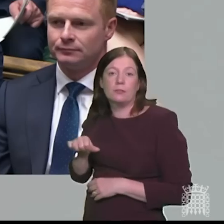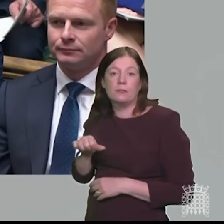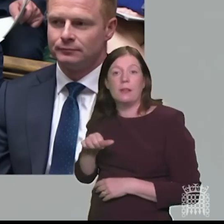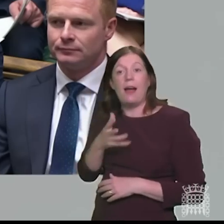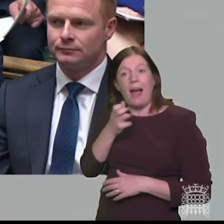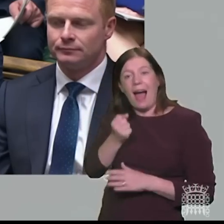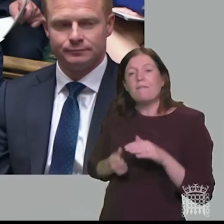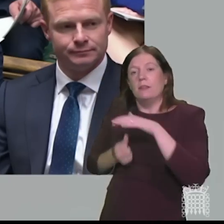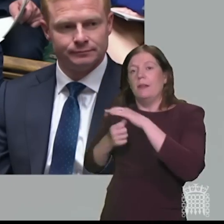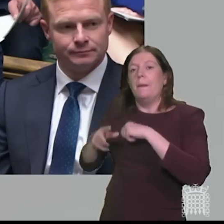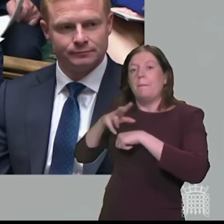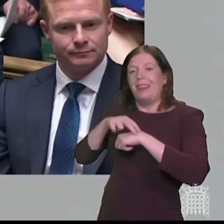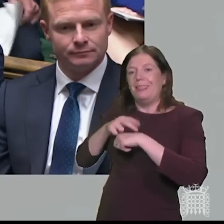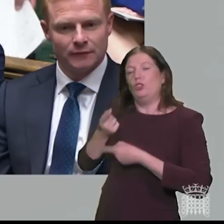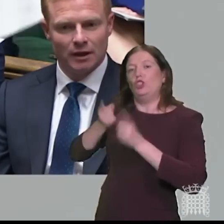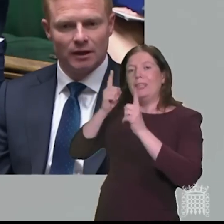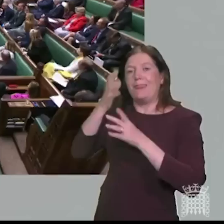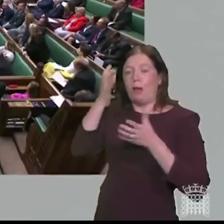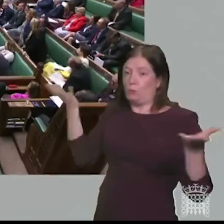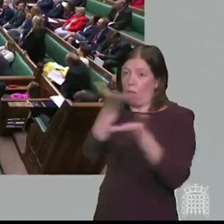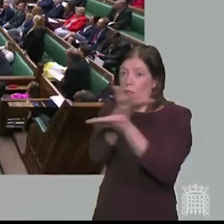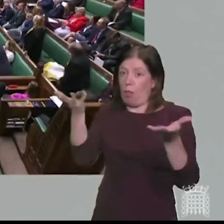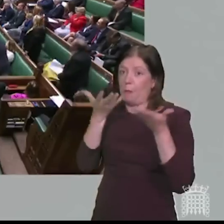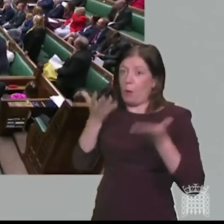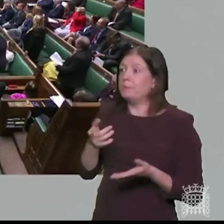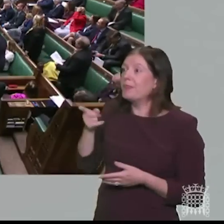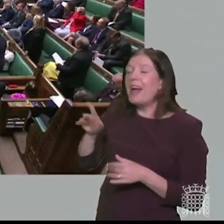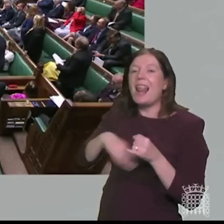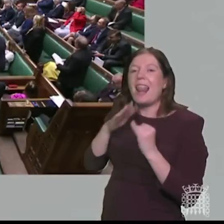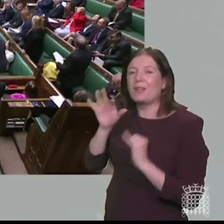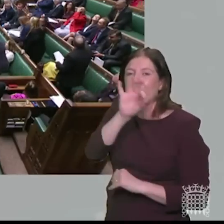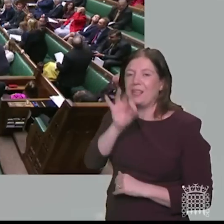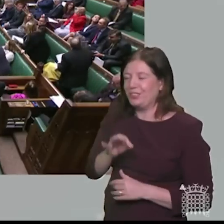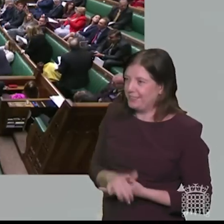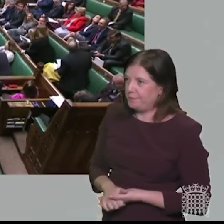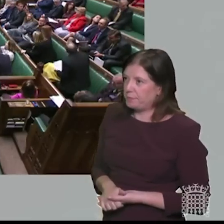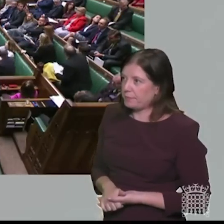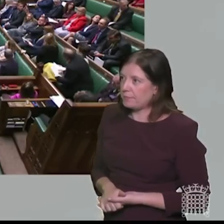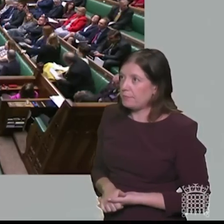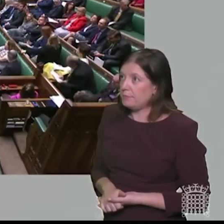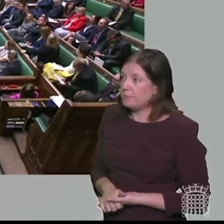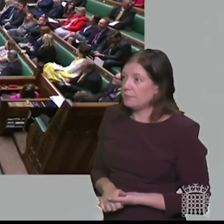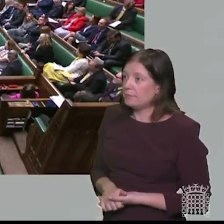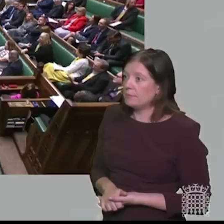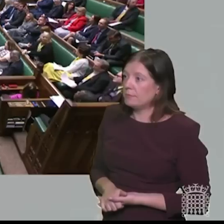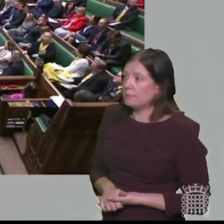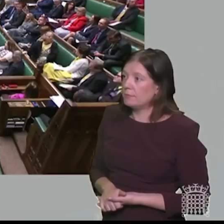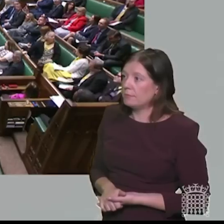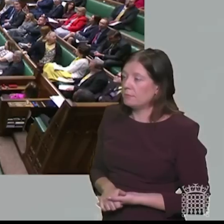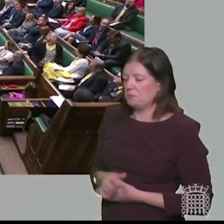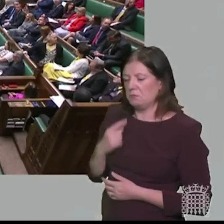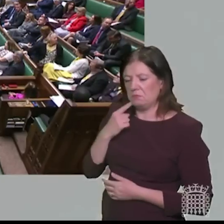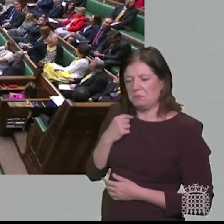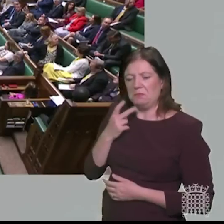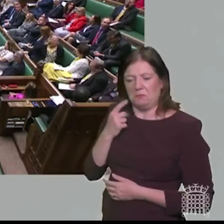Police Chiefs Council on this exact matter. Final question, Martin Docker to use. Thank you, Mr. Speaker. In the past couple of